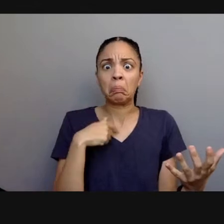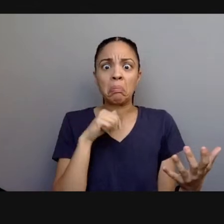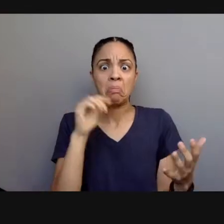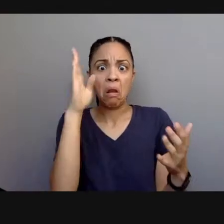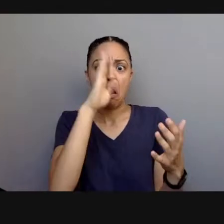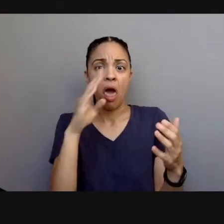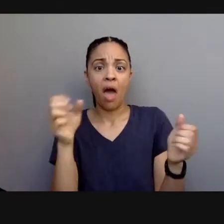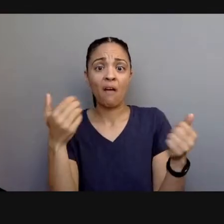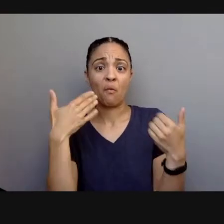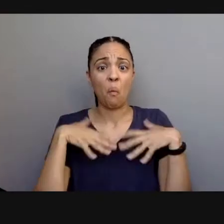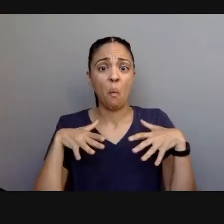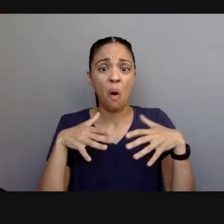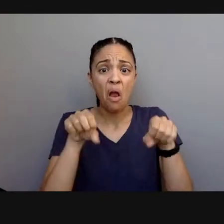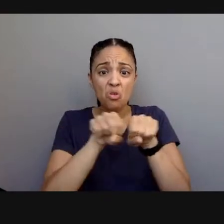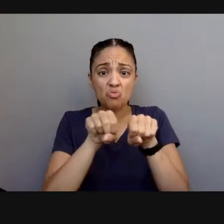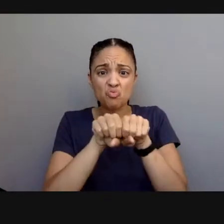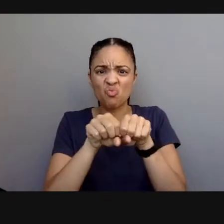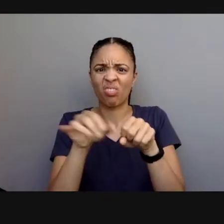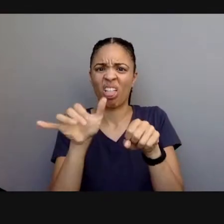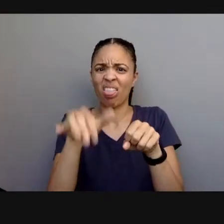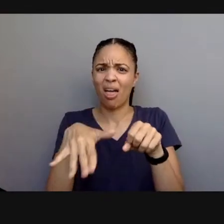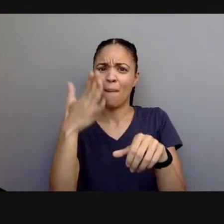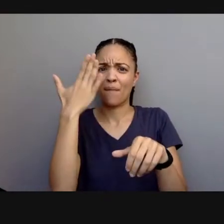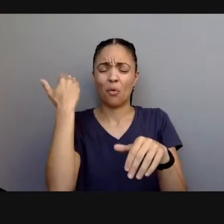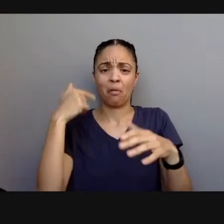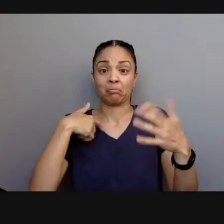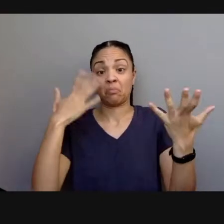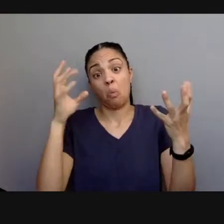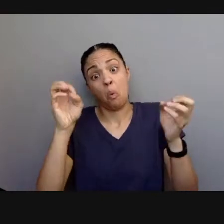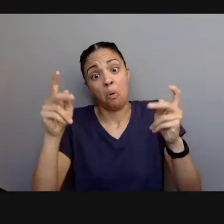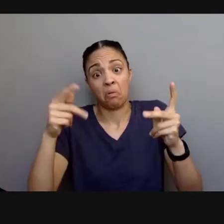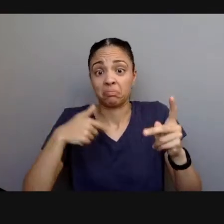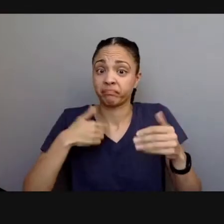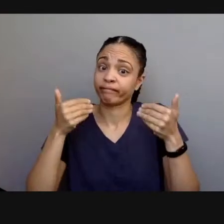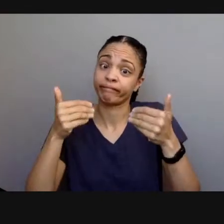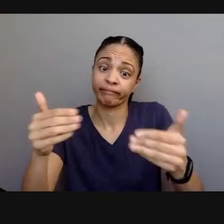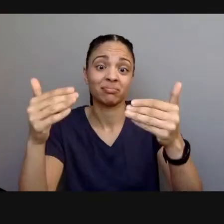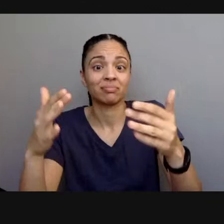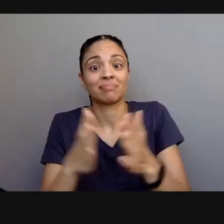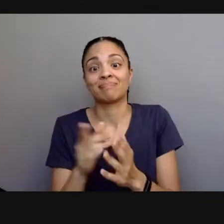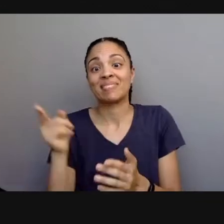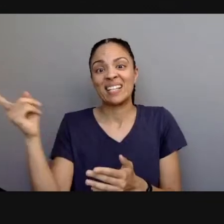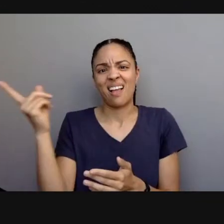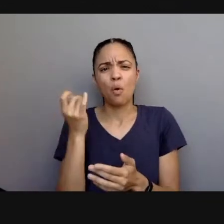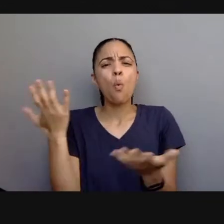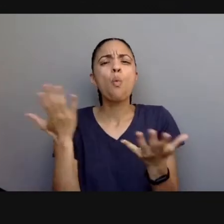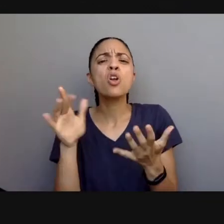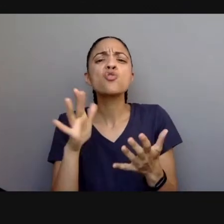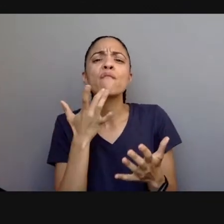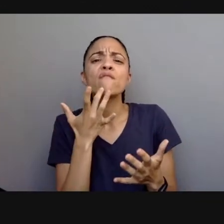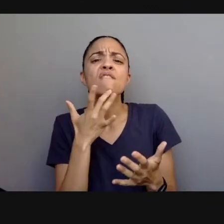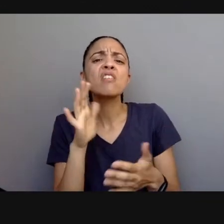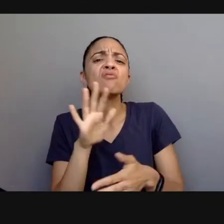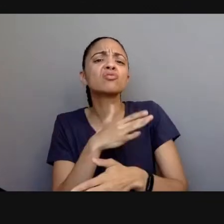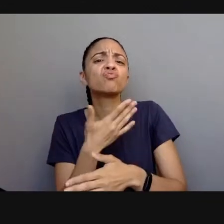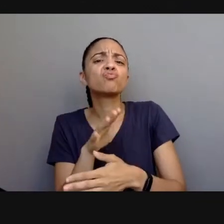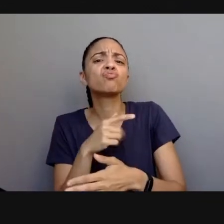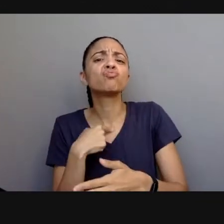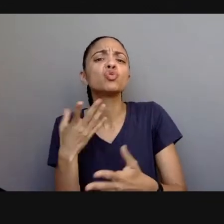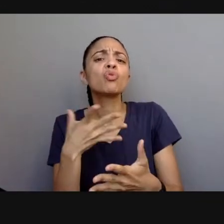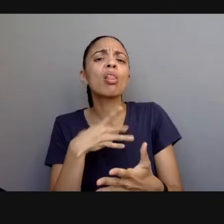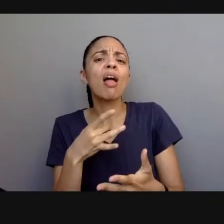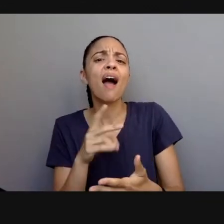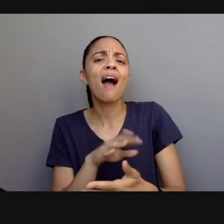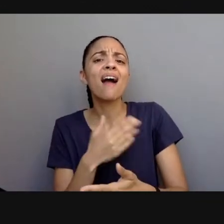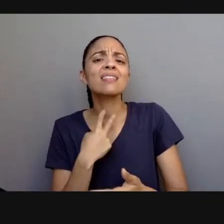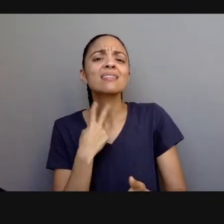And I heard him. I was like, Darrell, what do I do? He's like, man, come here. He just said, what's your favorite song to sing? He said, I'm going to print it out for you. He just printed it out. I went in there and, if